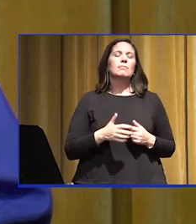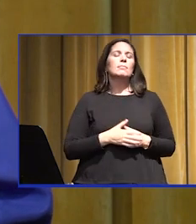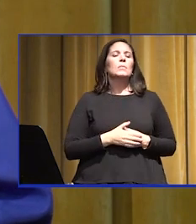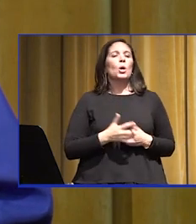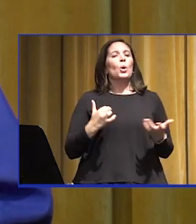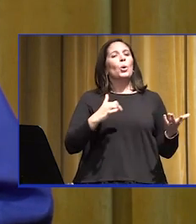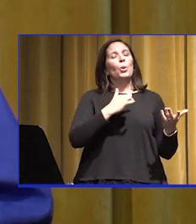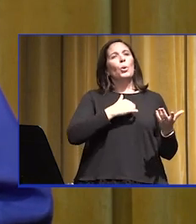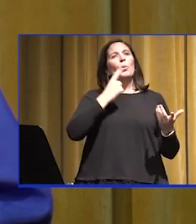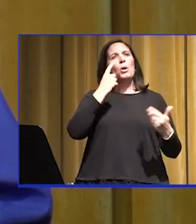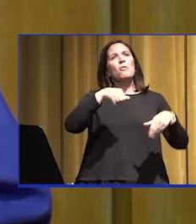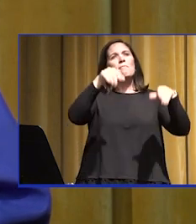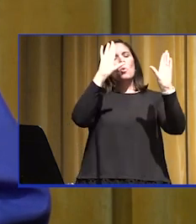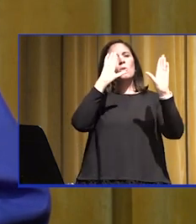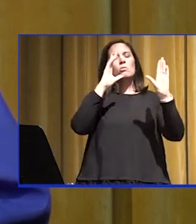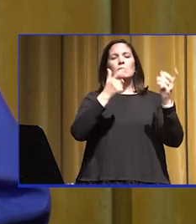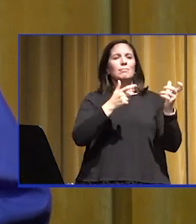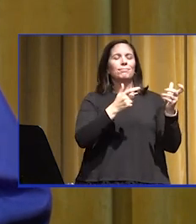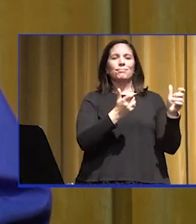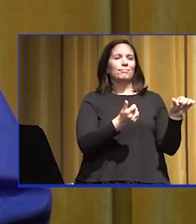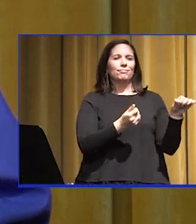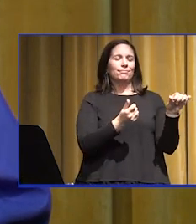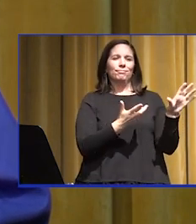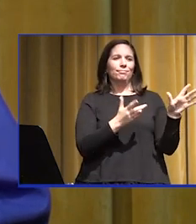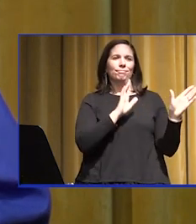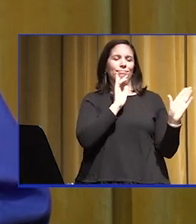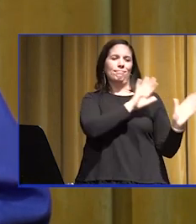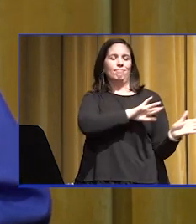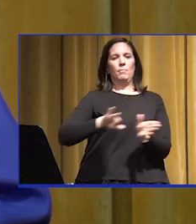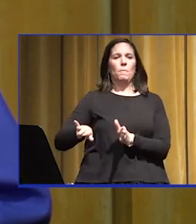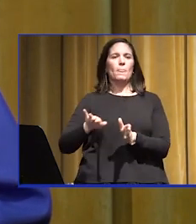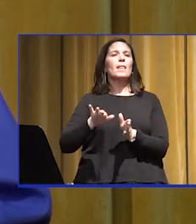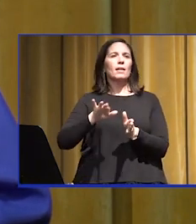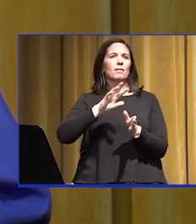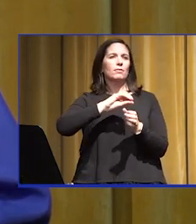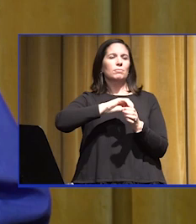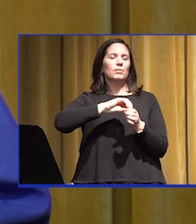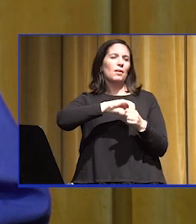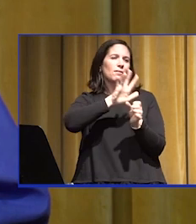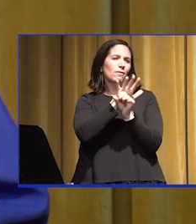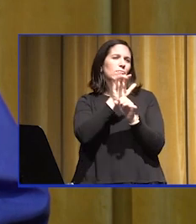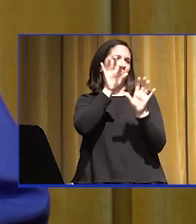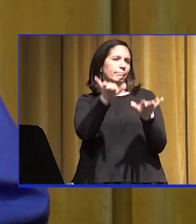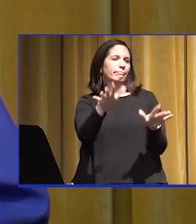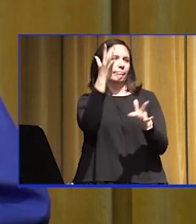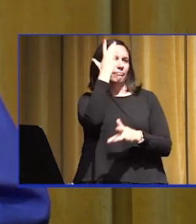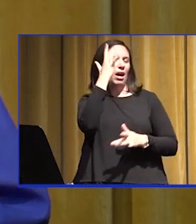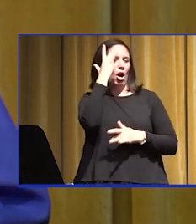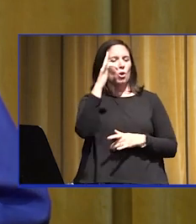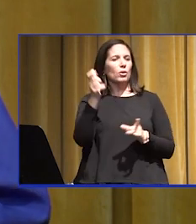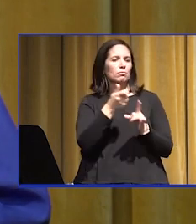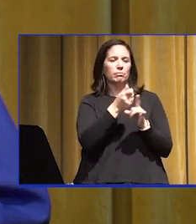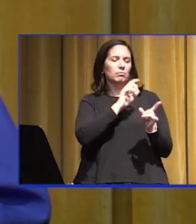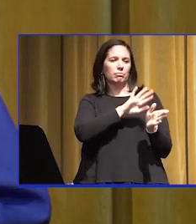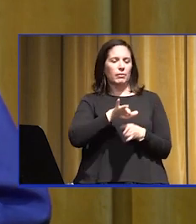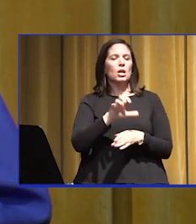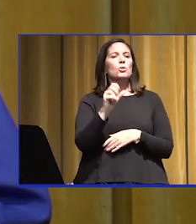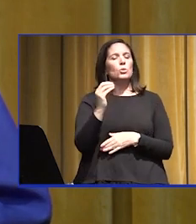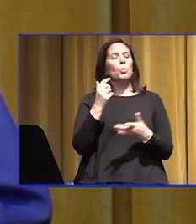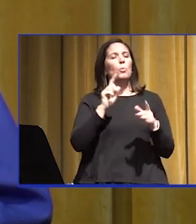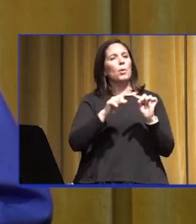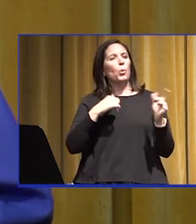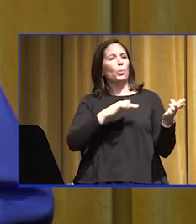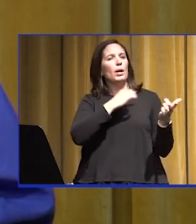We were forced to give up center stage to the virus. And while we felt anger at our seeming imprisonment, we understand the need for social